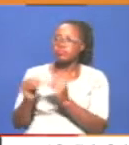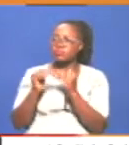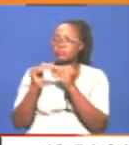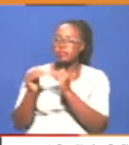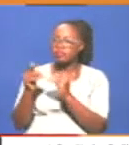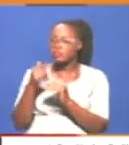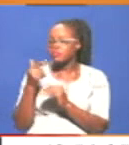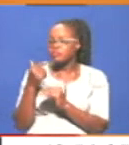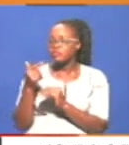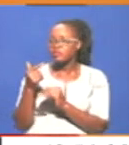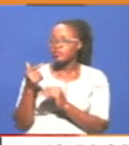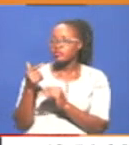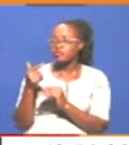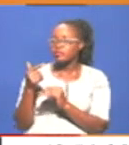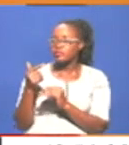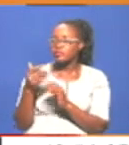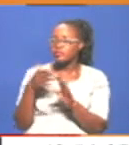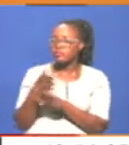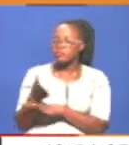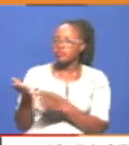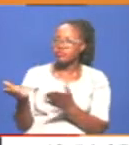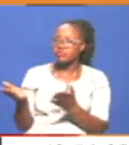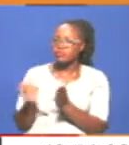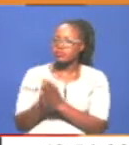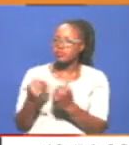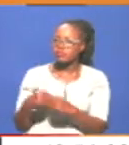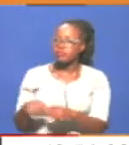okay, now we've gone beyond that and we are able to now